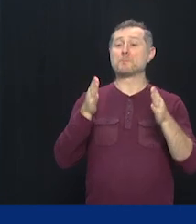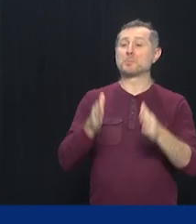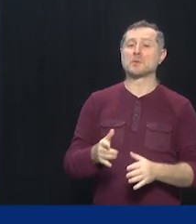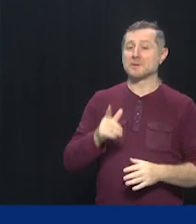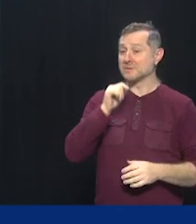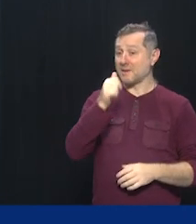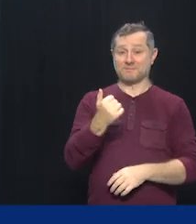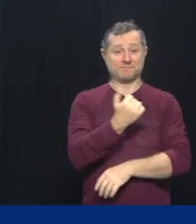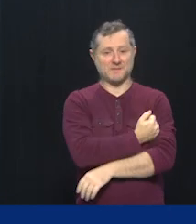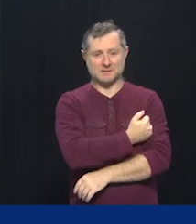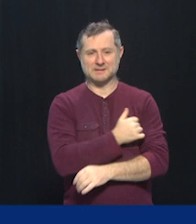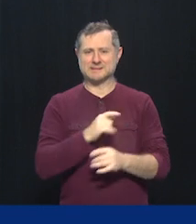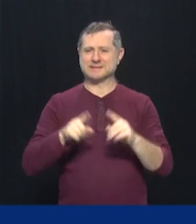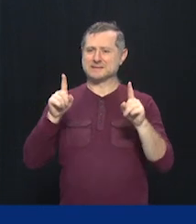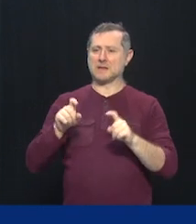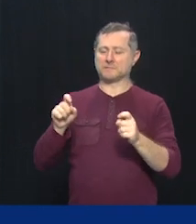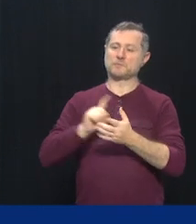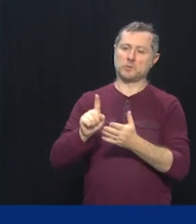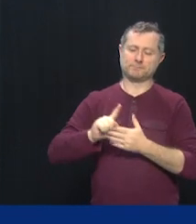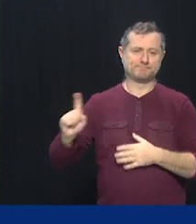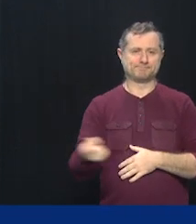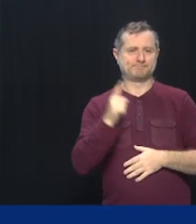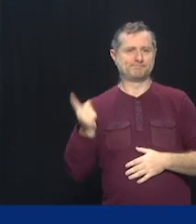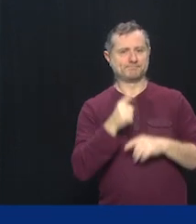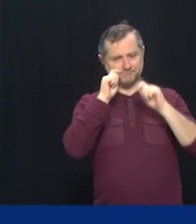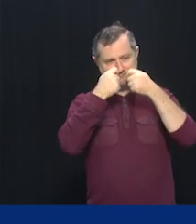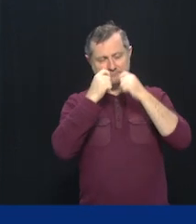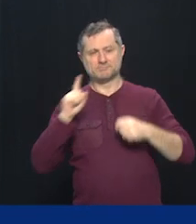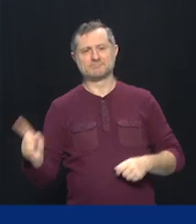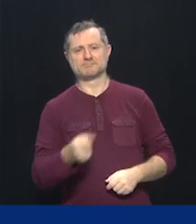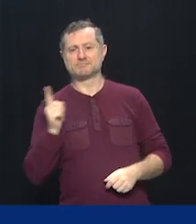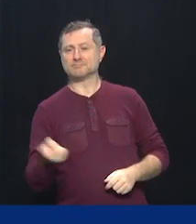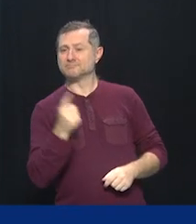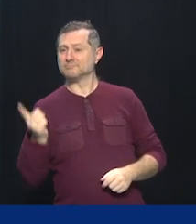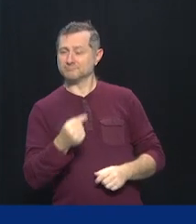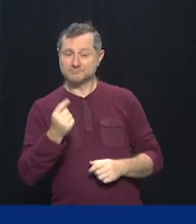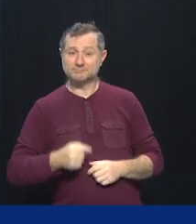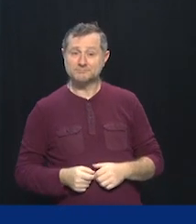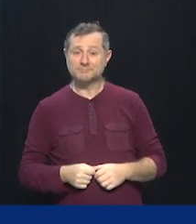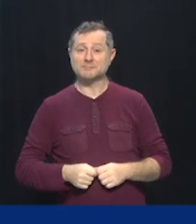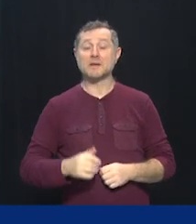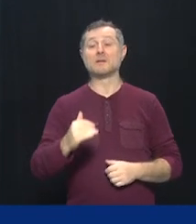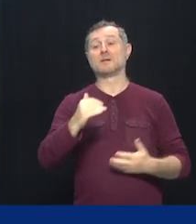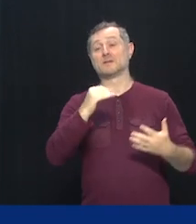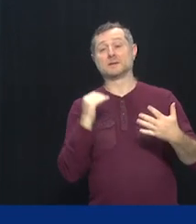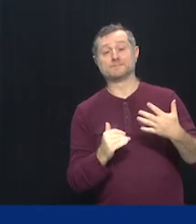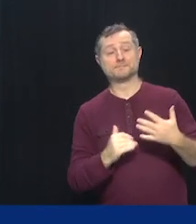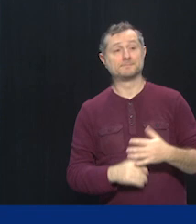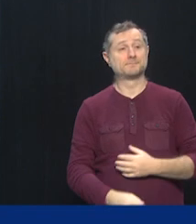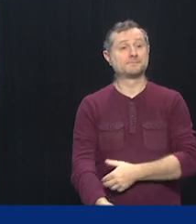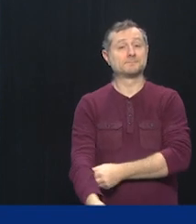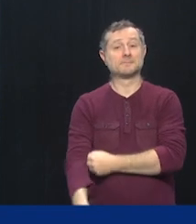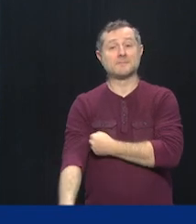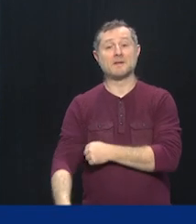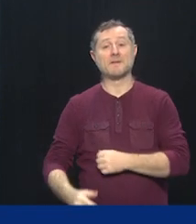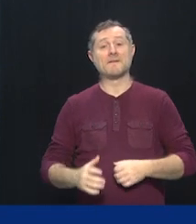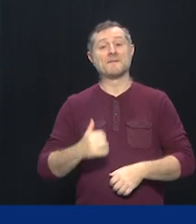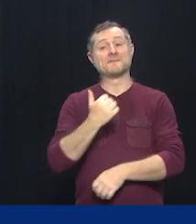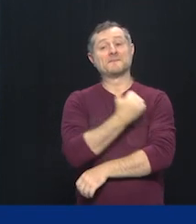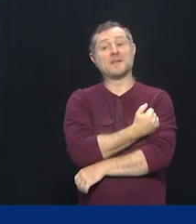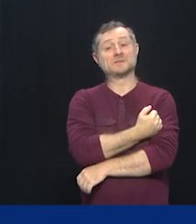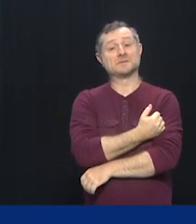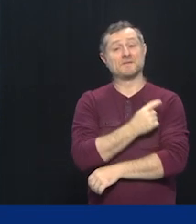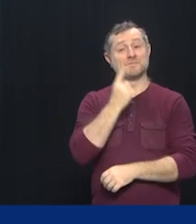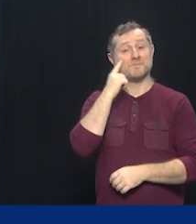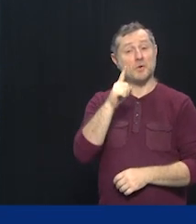tested once a week. So we'll be making that a reality very shortly. Also, vaccine mandates for staff in healthcare